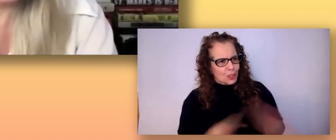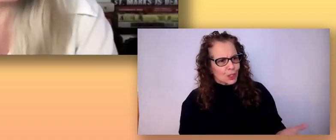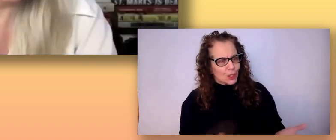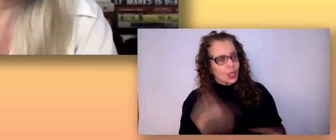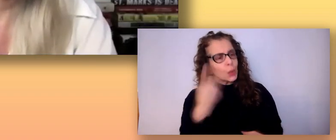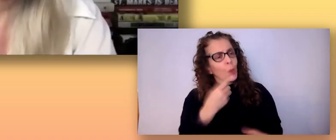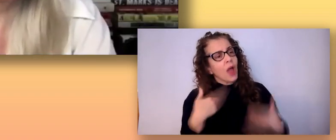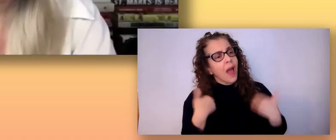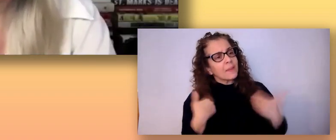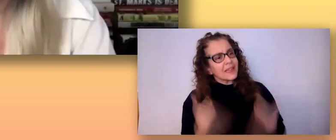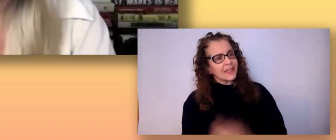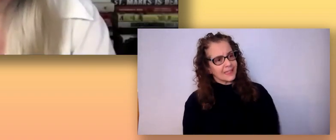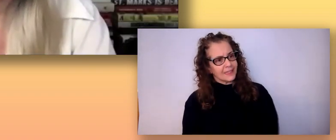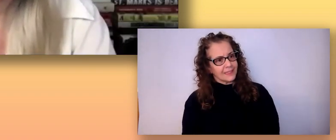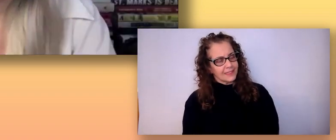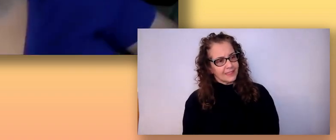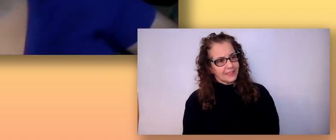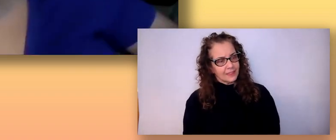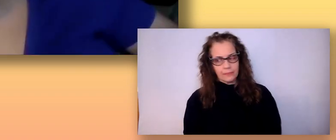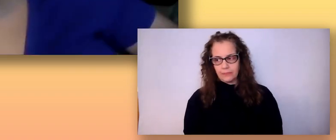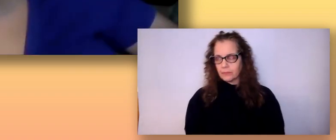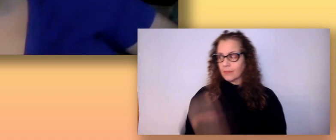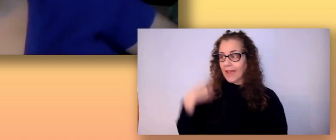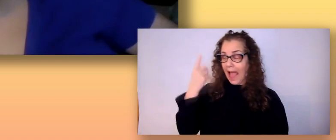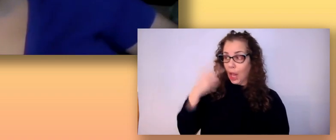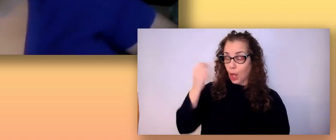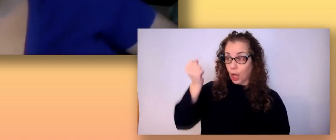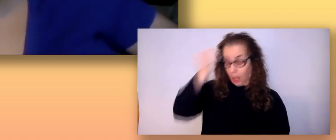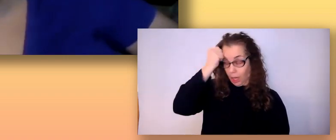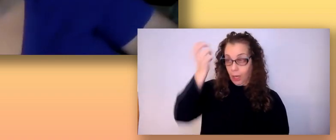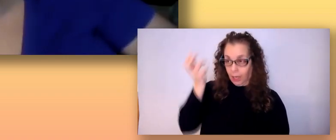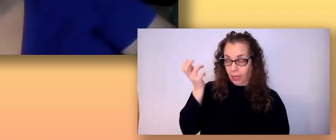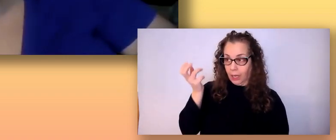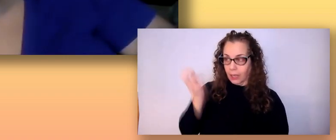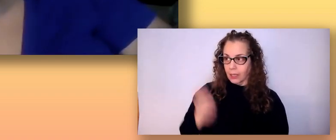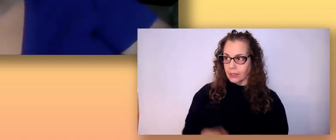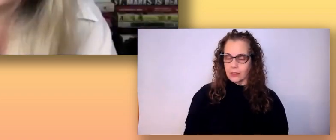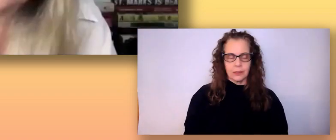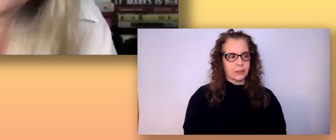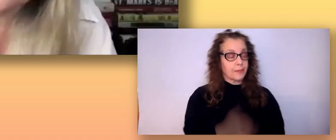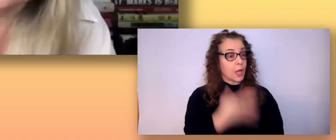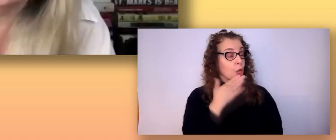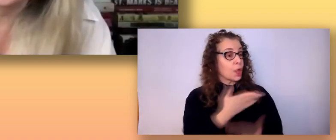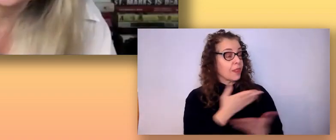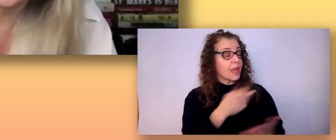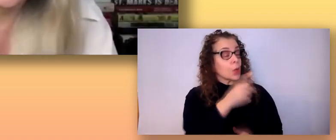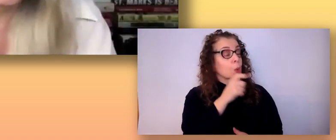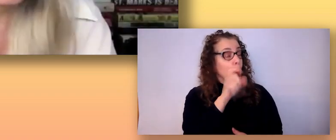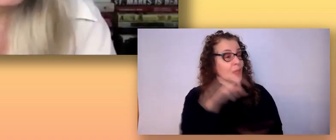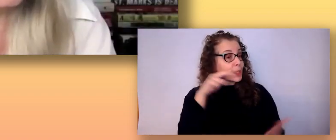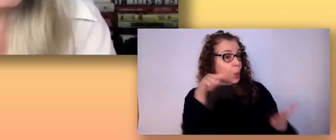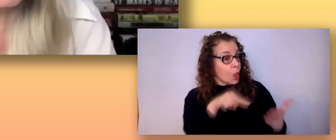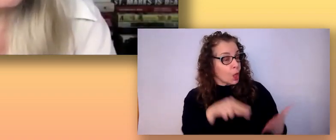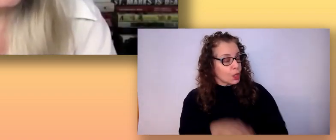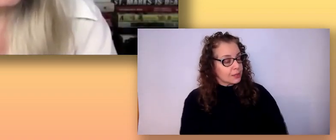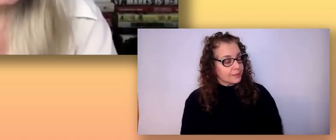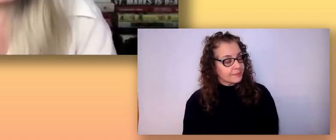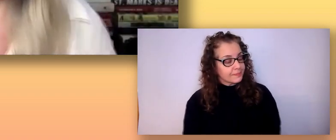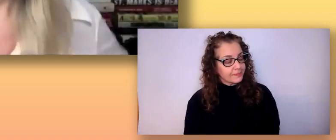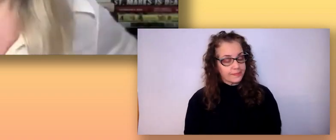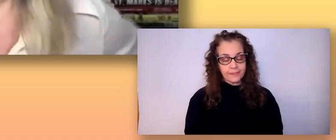look happy. I look concussed. Good thing you don't have to look at it then.